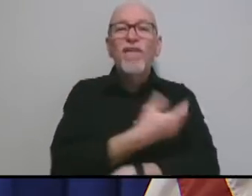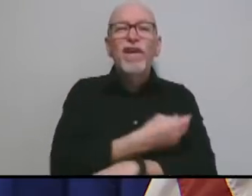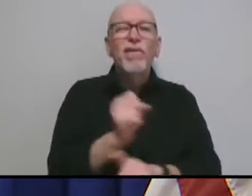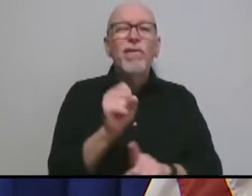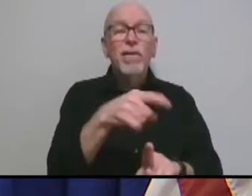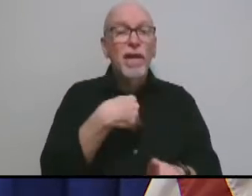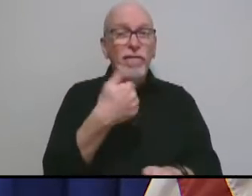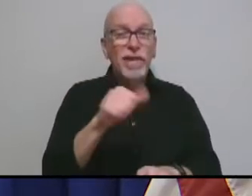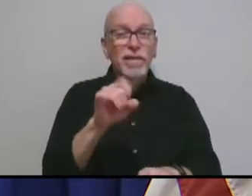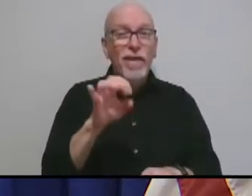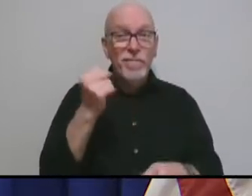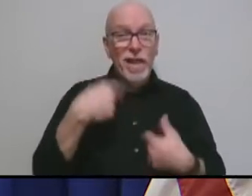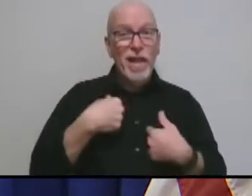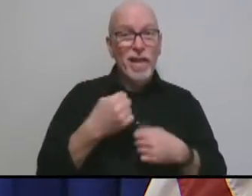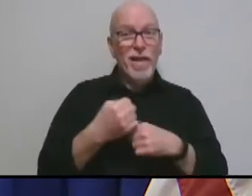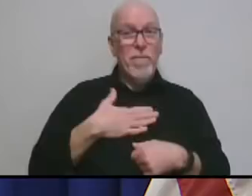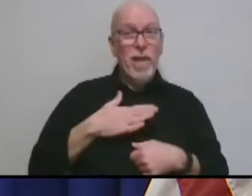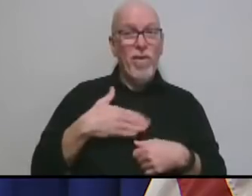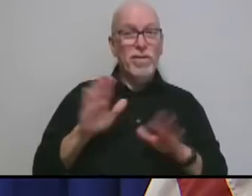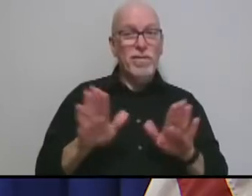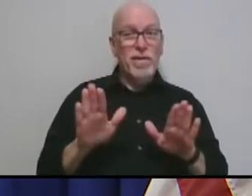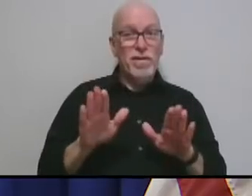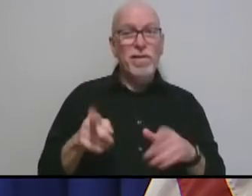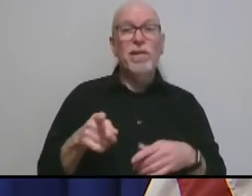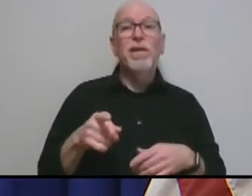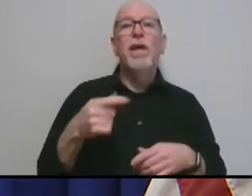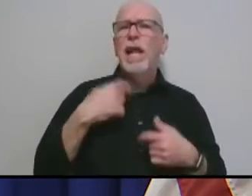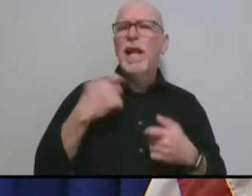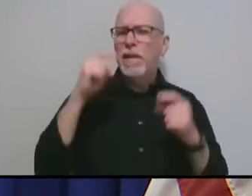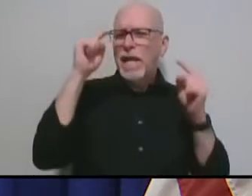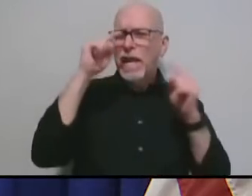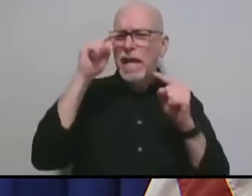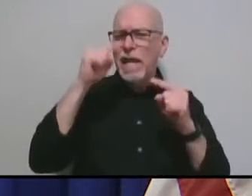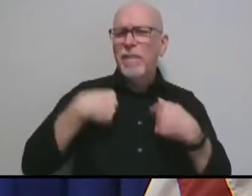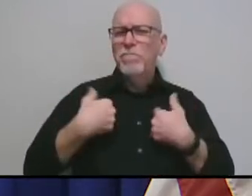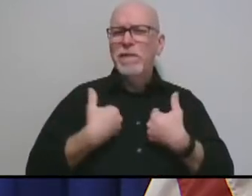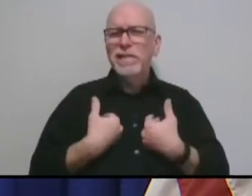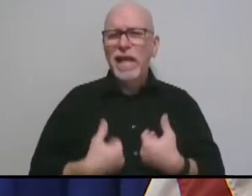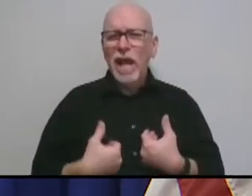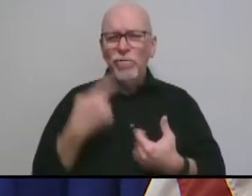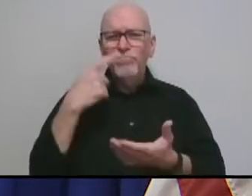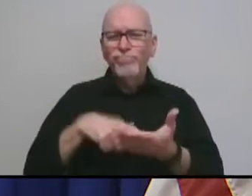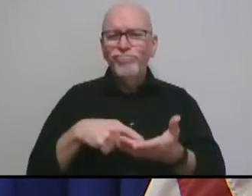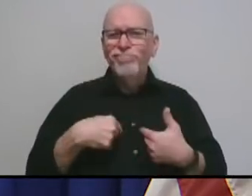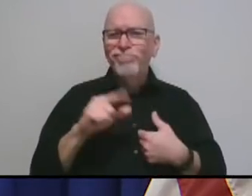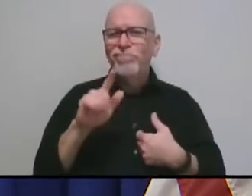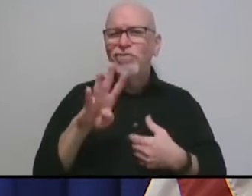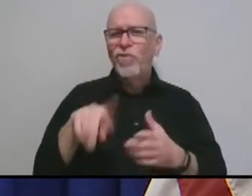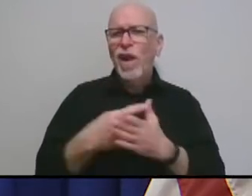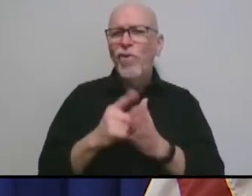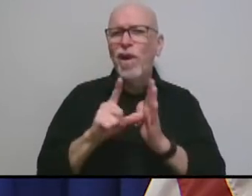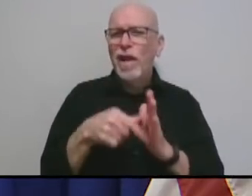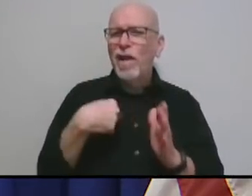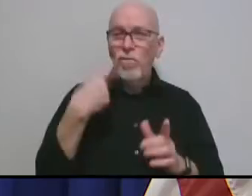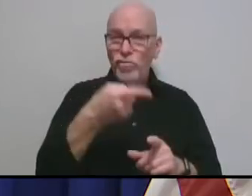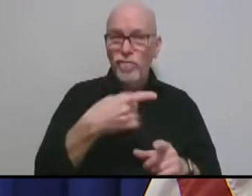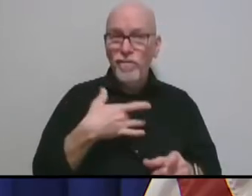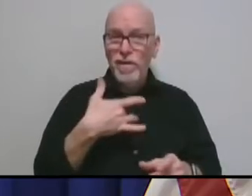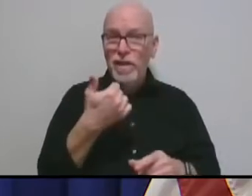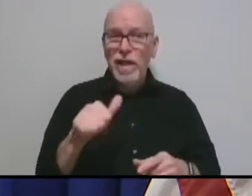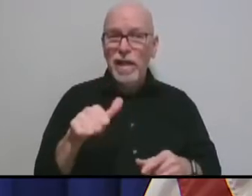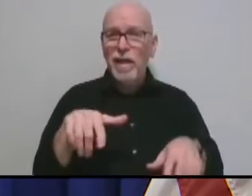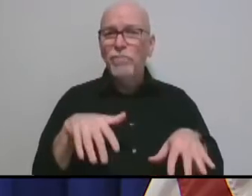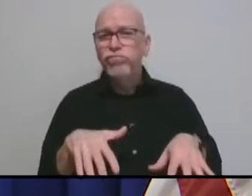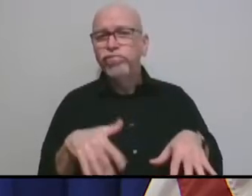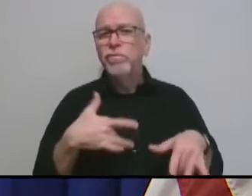Sunday? Because like I said, I got mine Sunday, had a little bit of a headache and kind of tired 24 hours later. So I was wondering if you felt any of